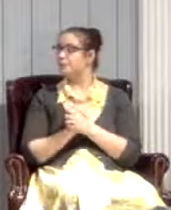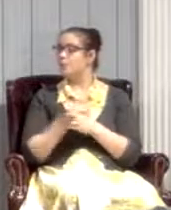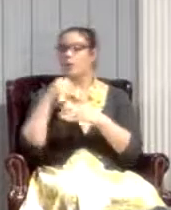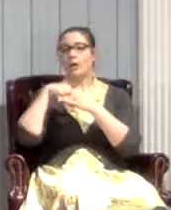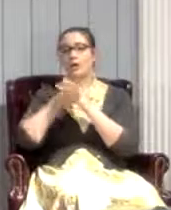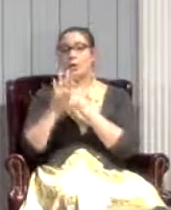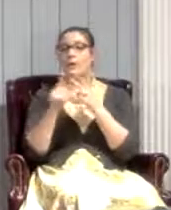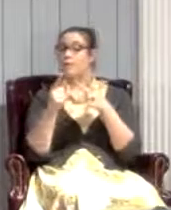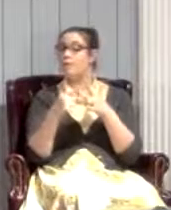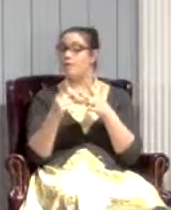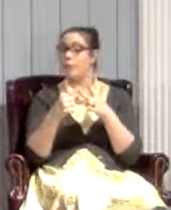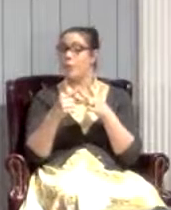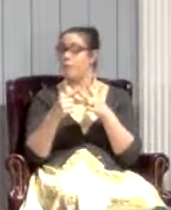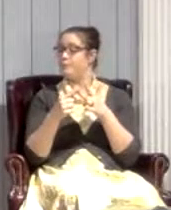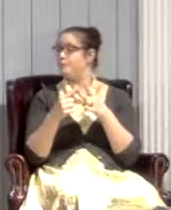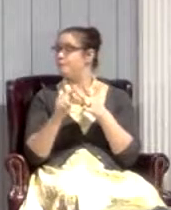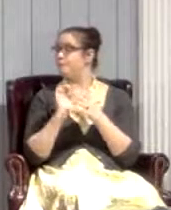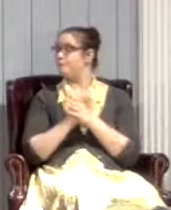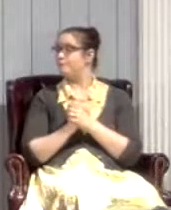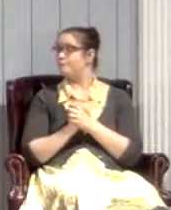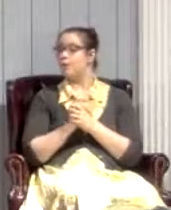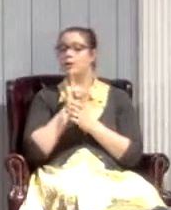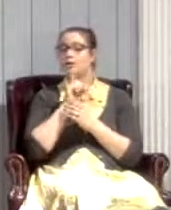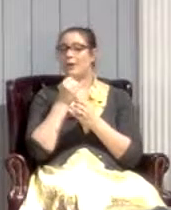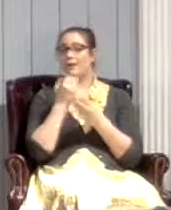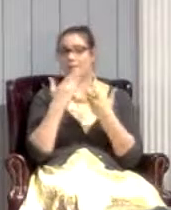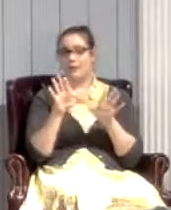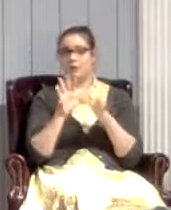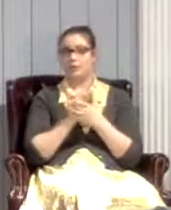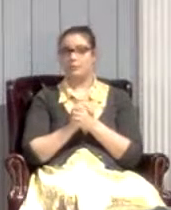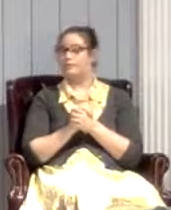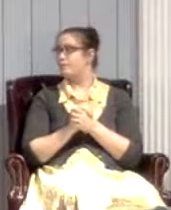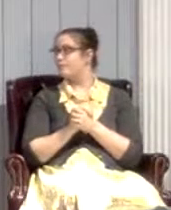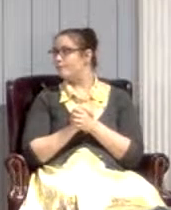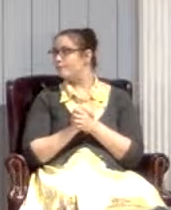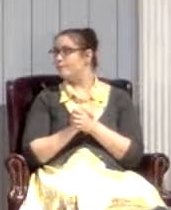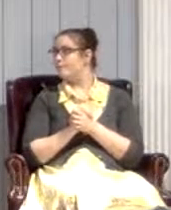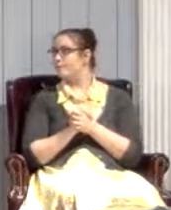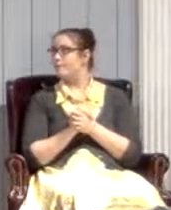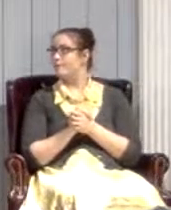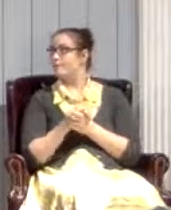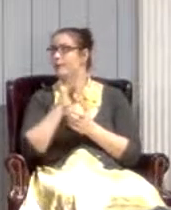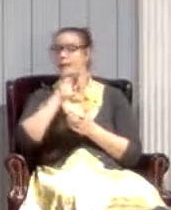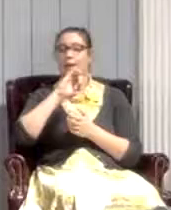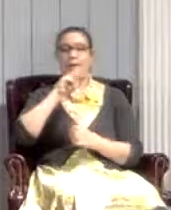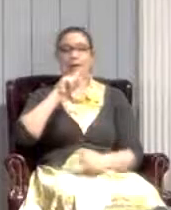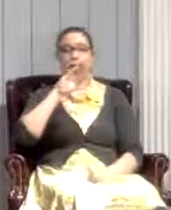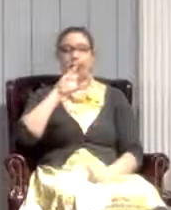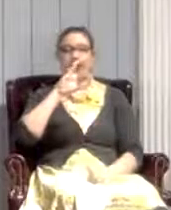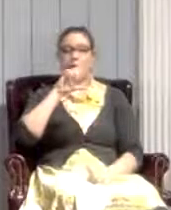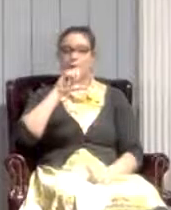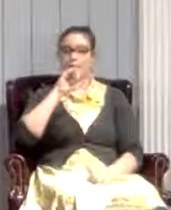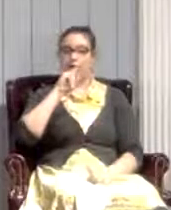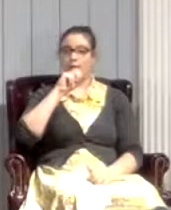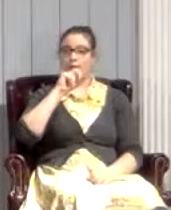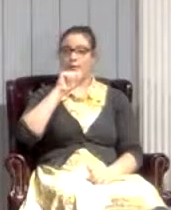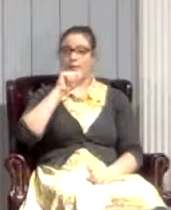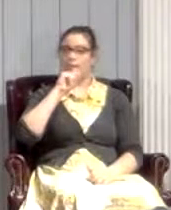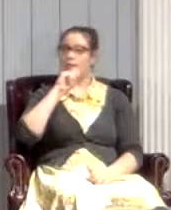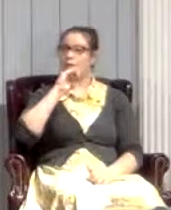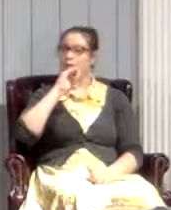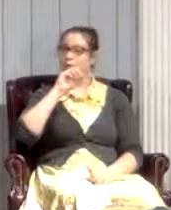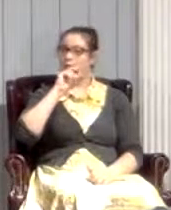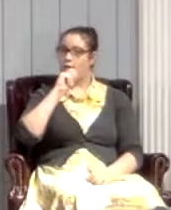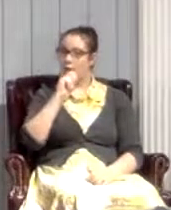the third point, and then so that I can finish the lesson this morning. But then there's the inclination of these weapons. And I think this is an